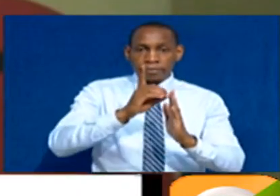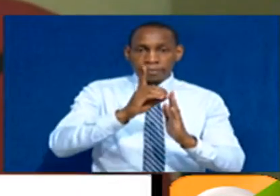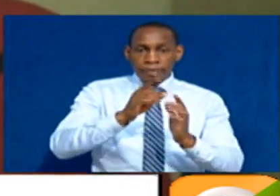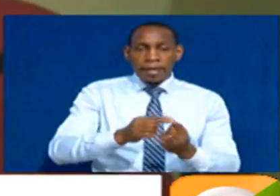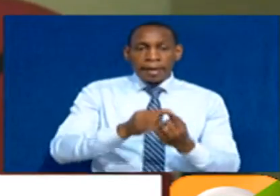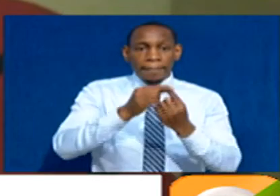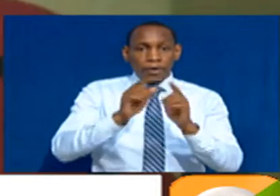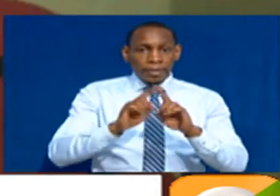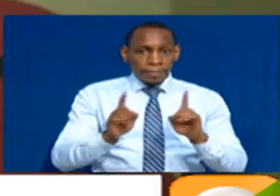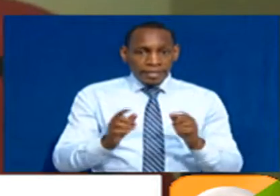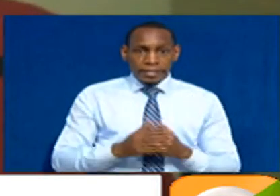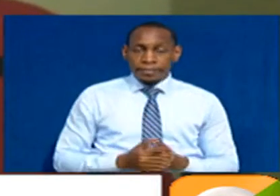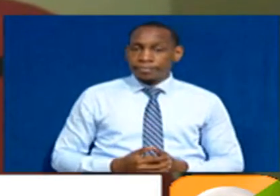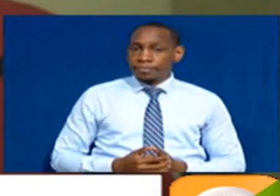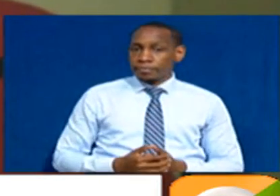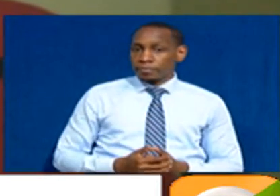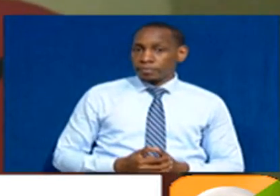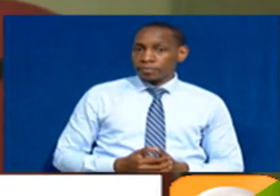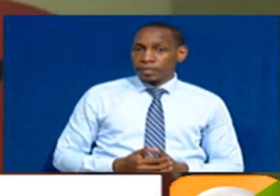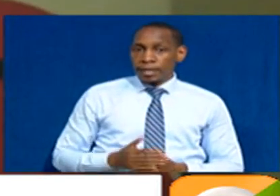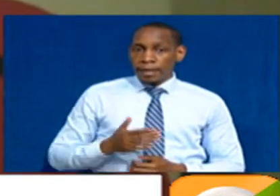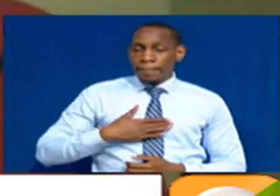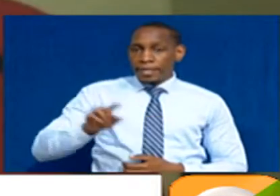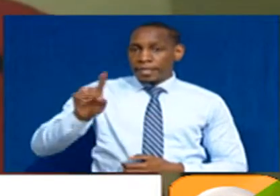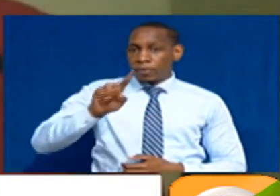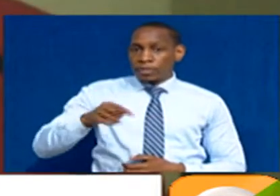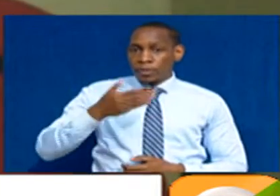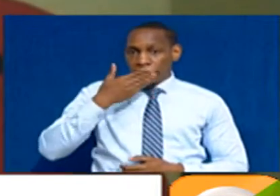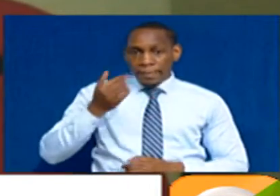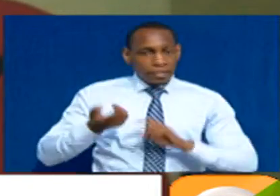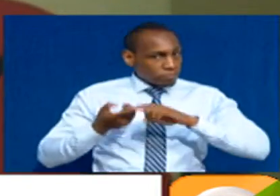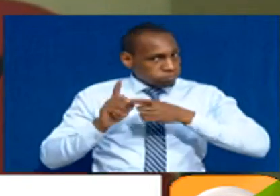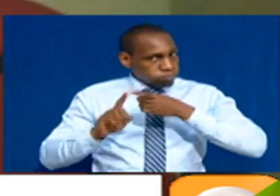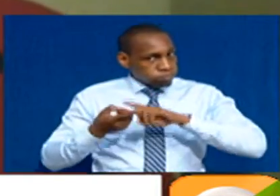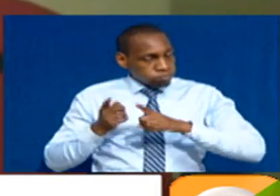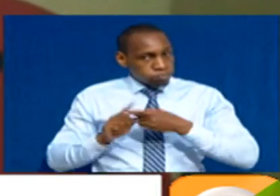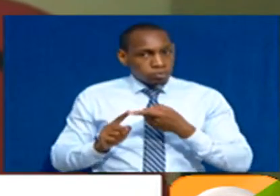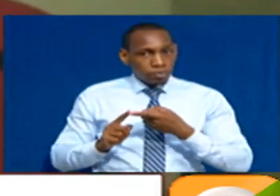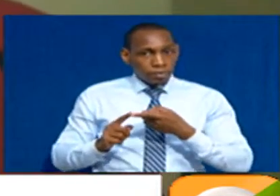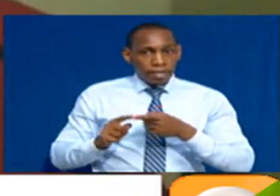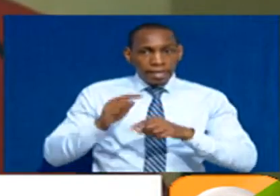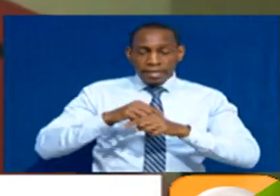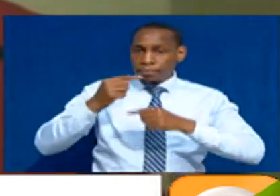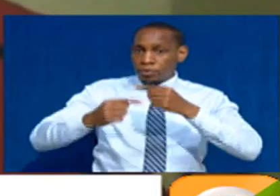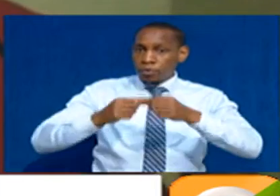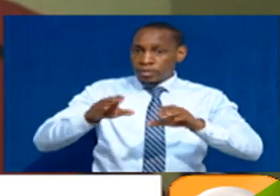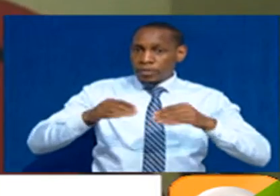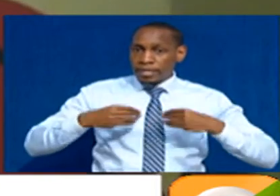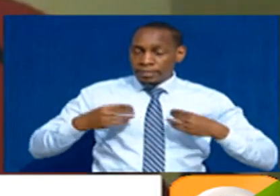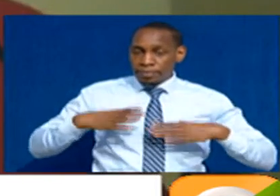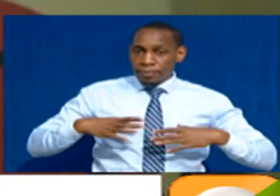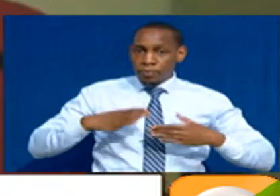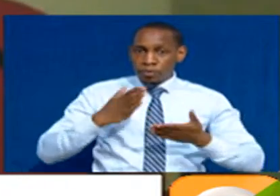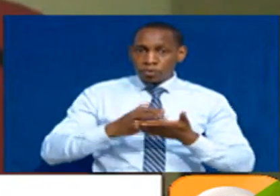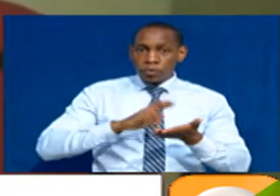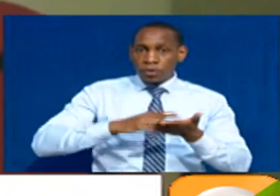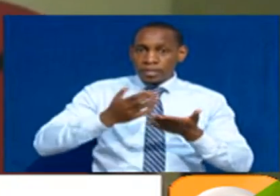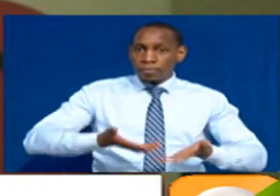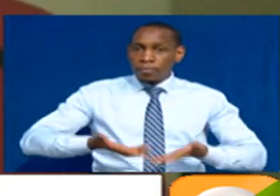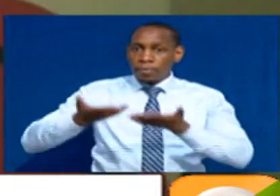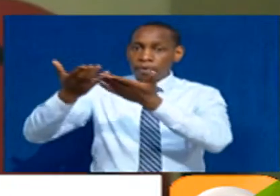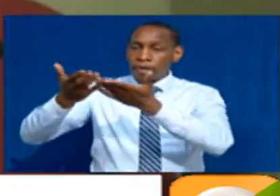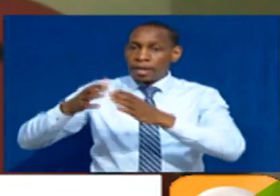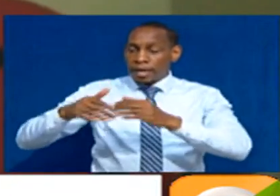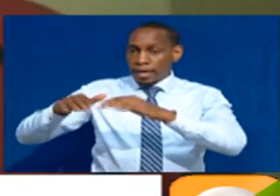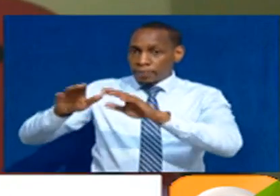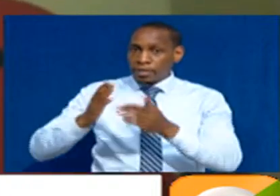priorities. So for me, the question that we should be asking, even if we continue to allow people to take resources